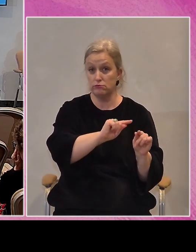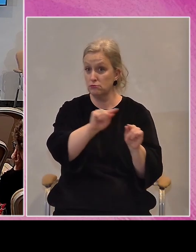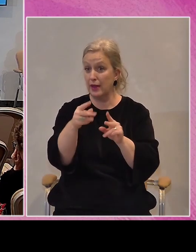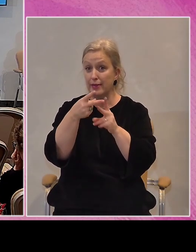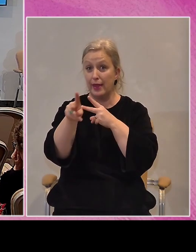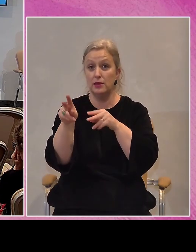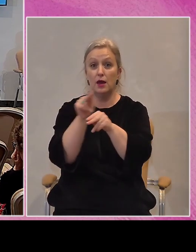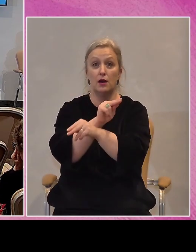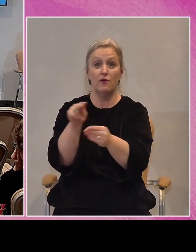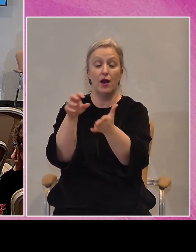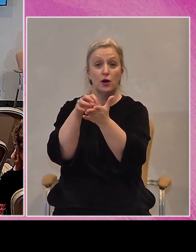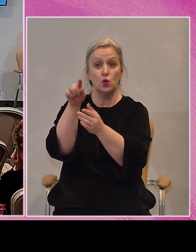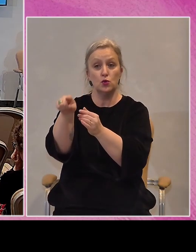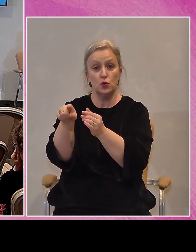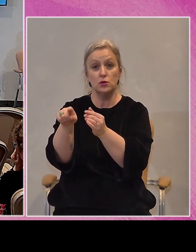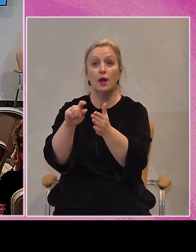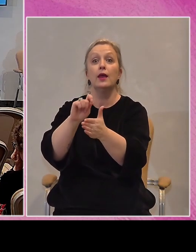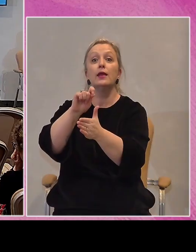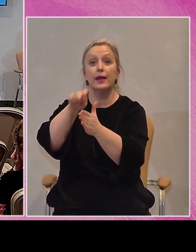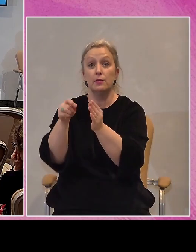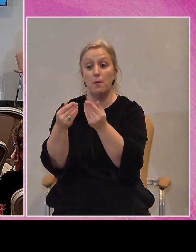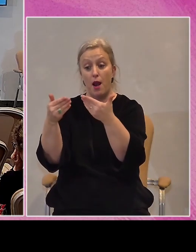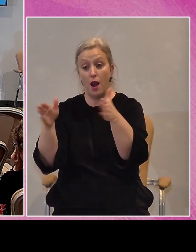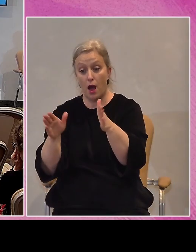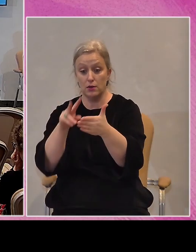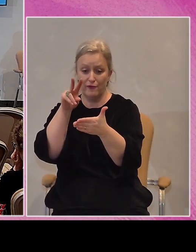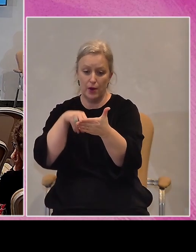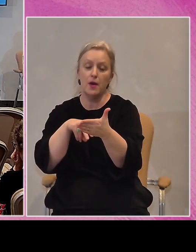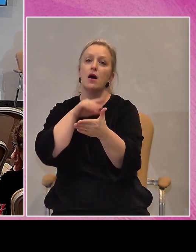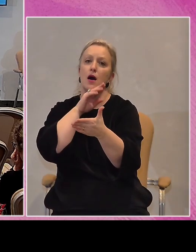patient ends up in a different